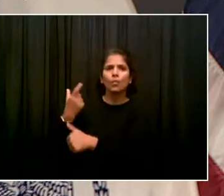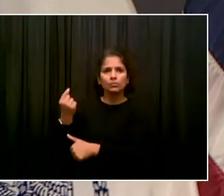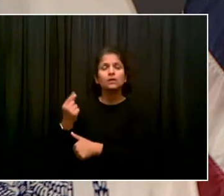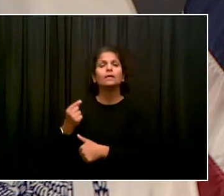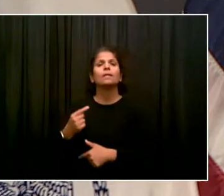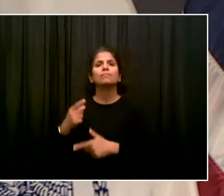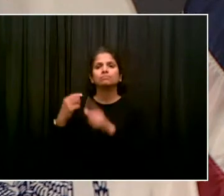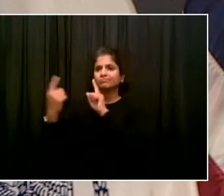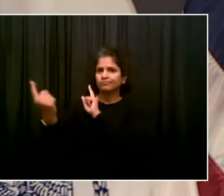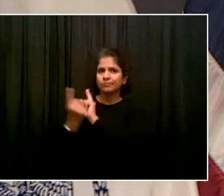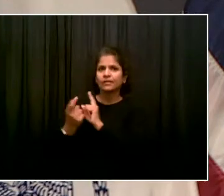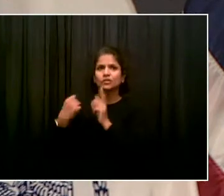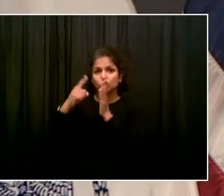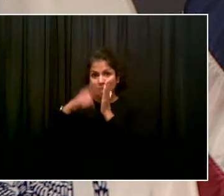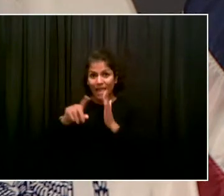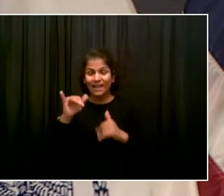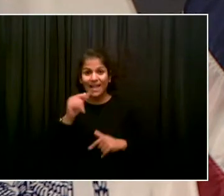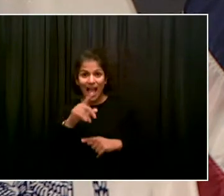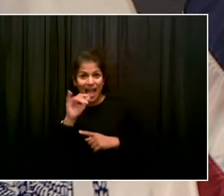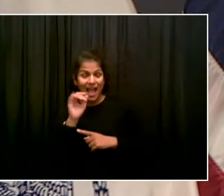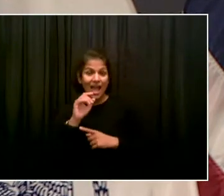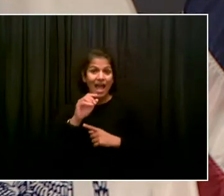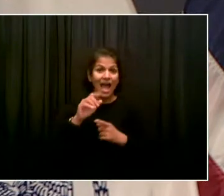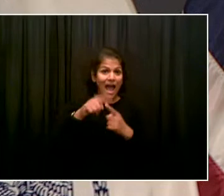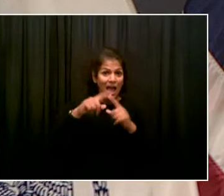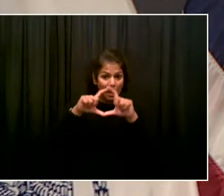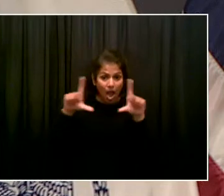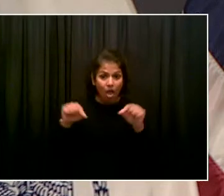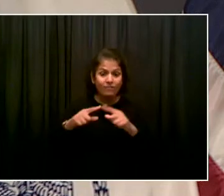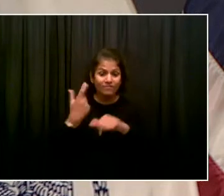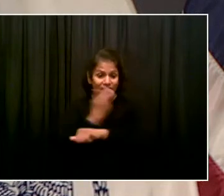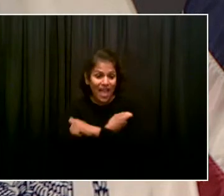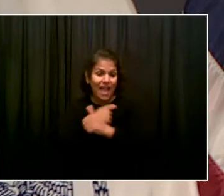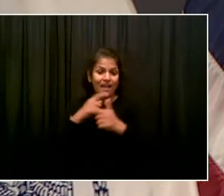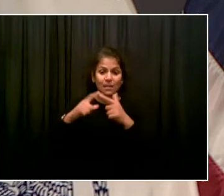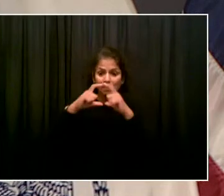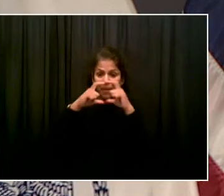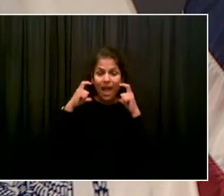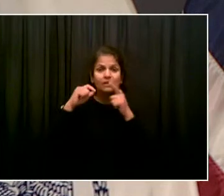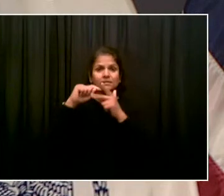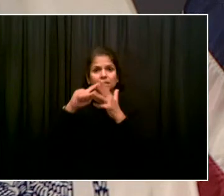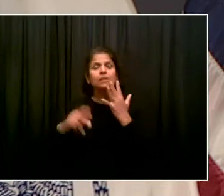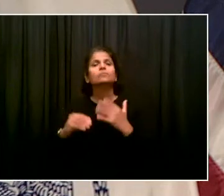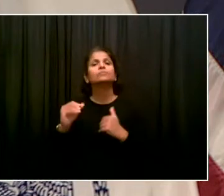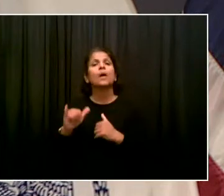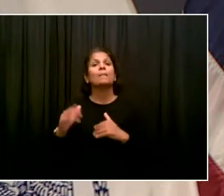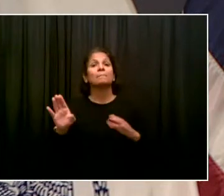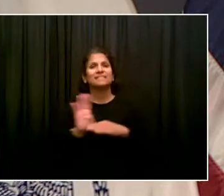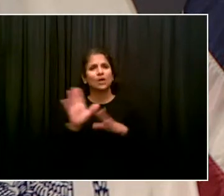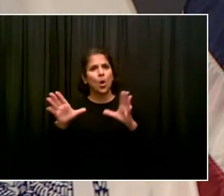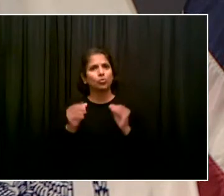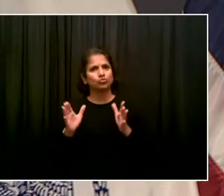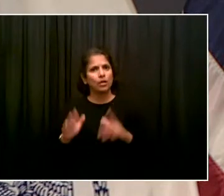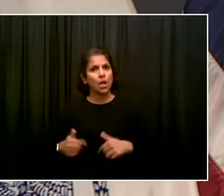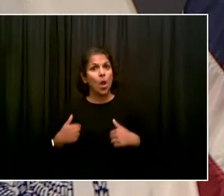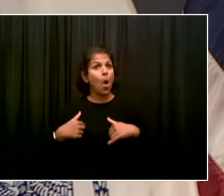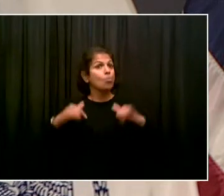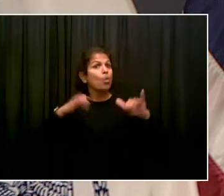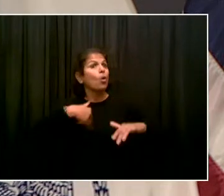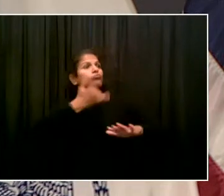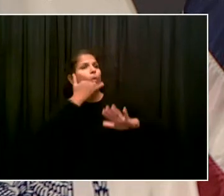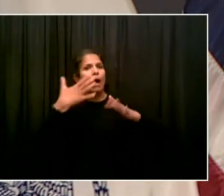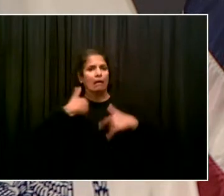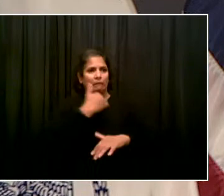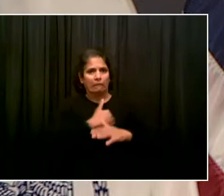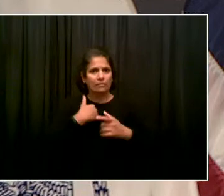owners want to get it right. I think the violations really connect with a situation where there's not a willingness to follow the instructions,